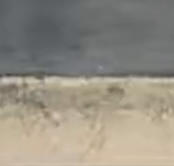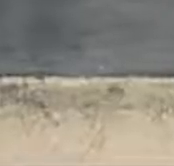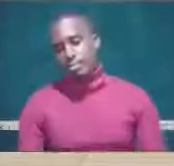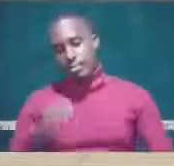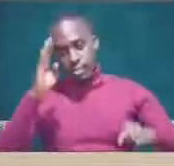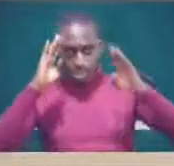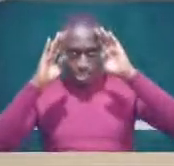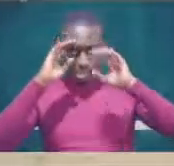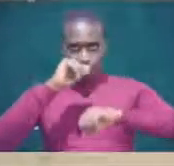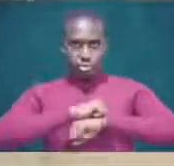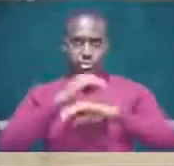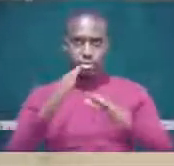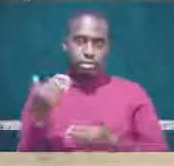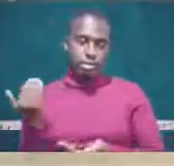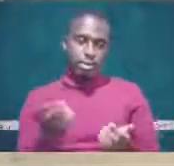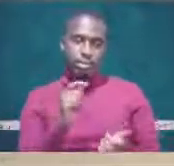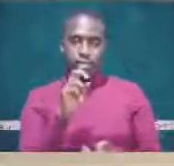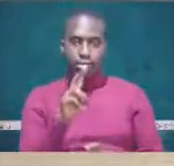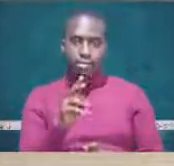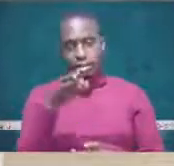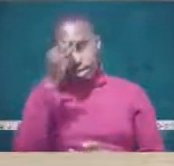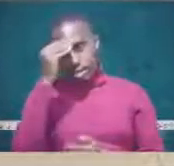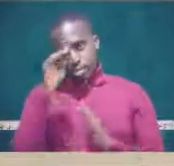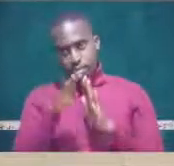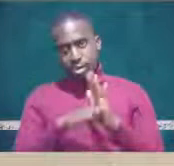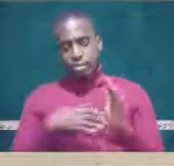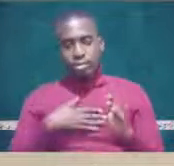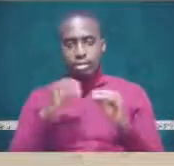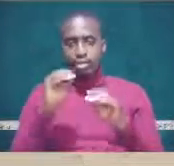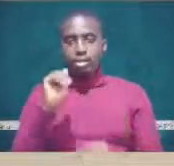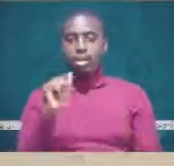Hello students, welcome to TV learning programs. I'm teacher Aggrey,